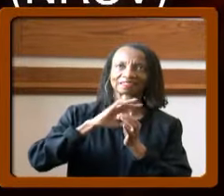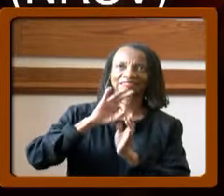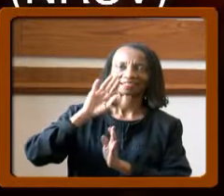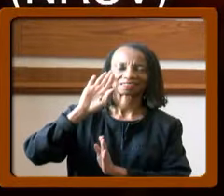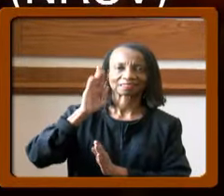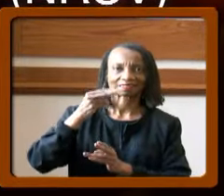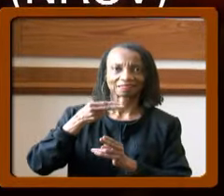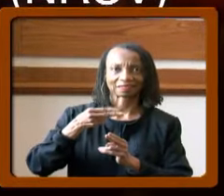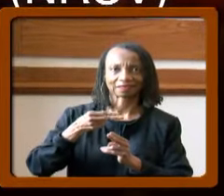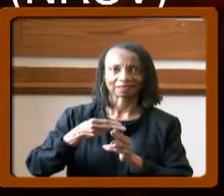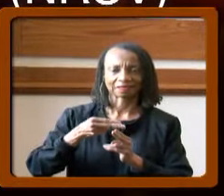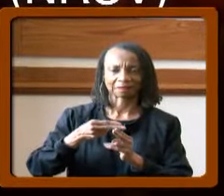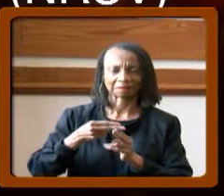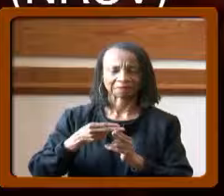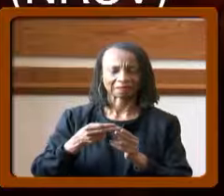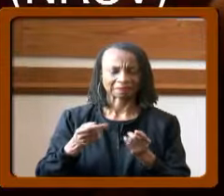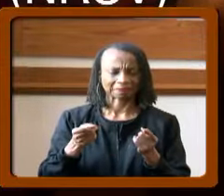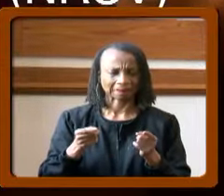And then